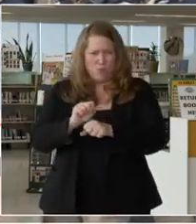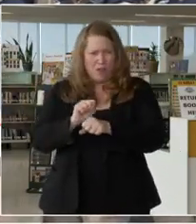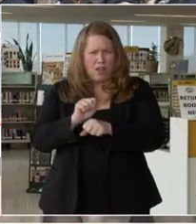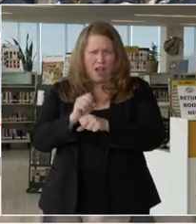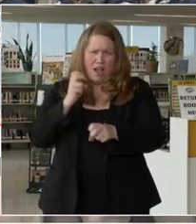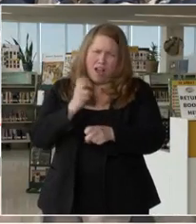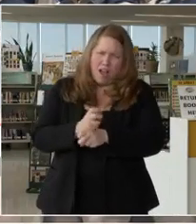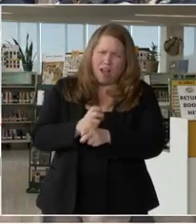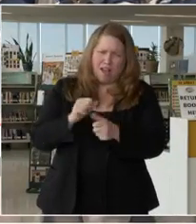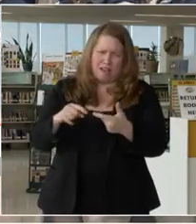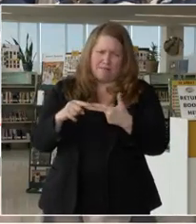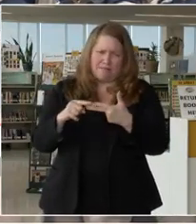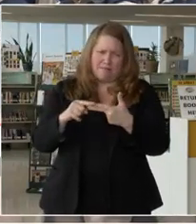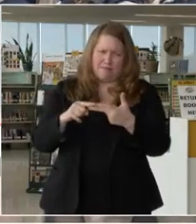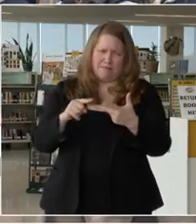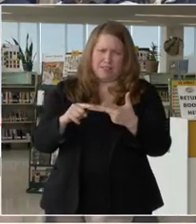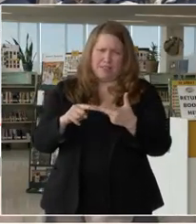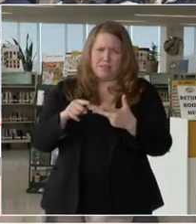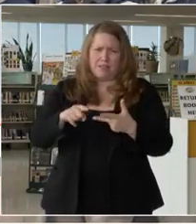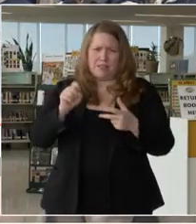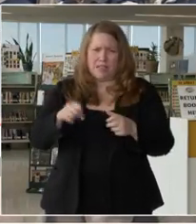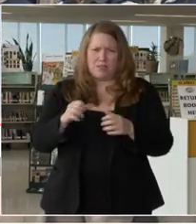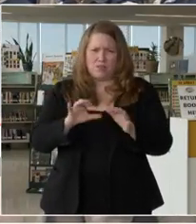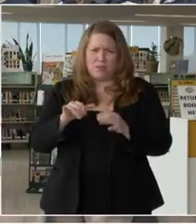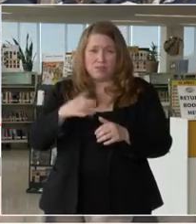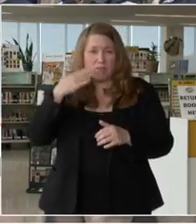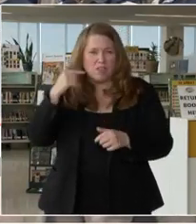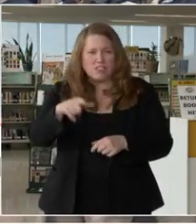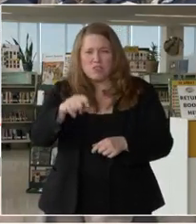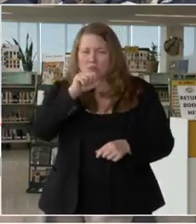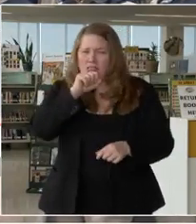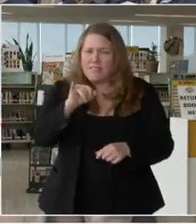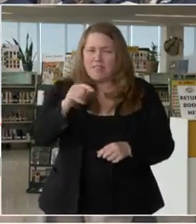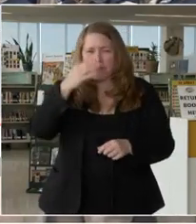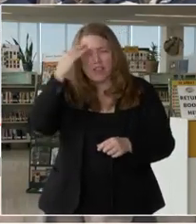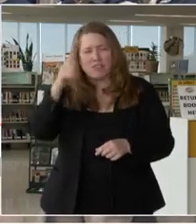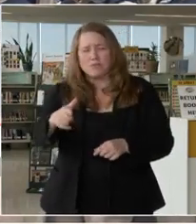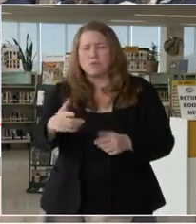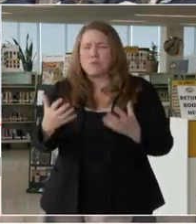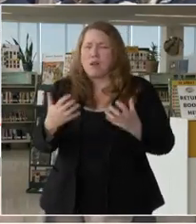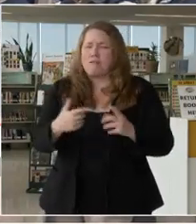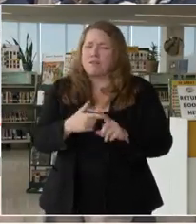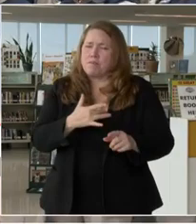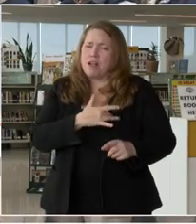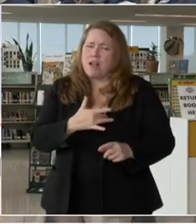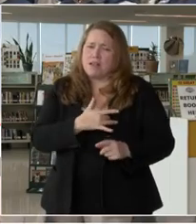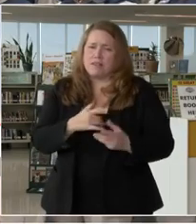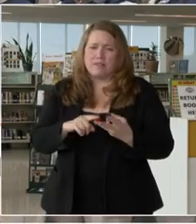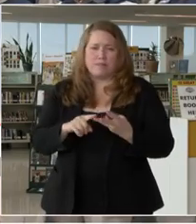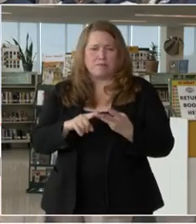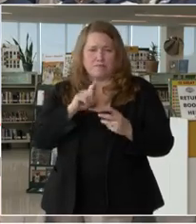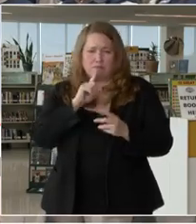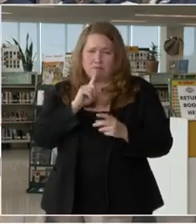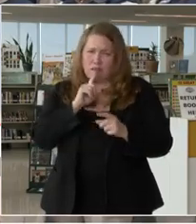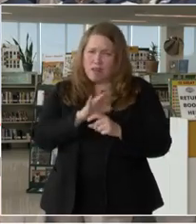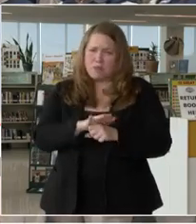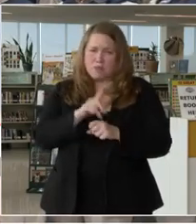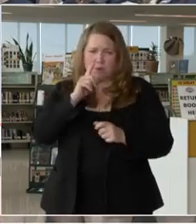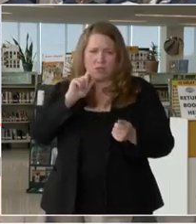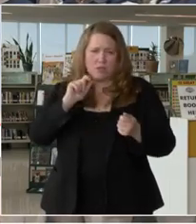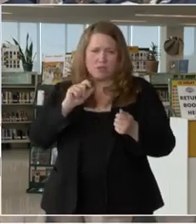And thing number three is you got to do this thing because you love it, because it's from your heart. You do those three things, I promise you, you'll be able to wear this